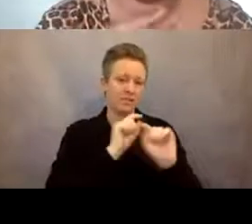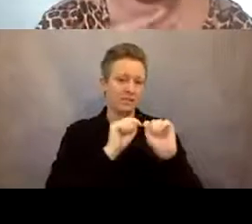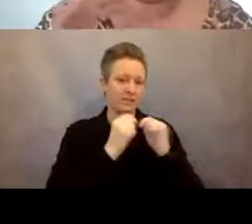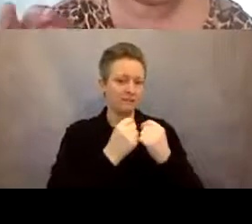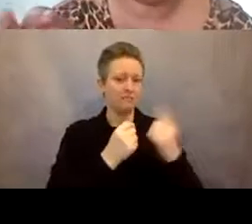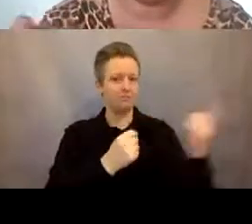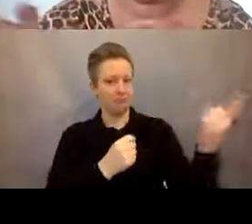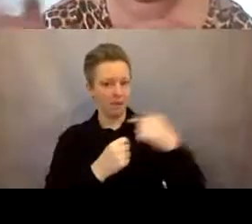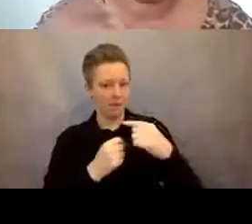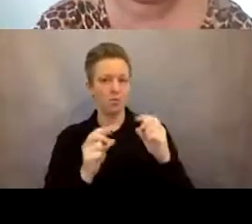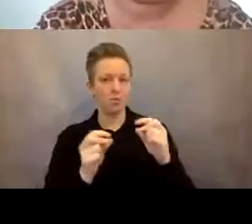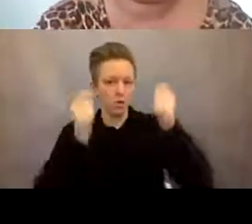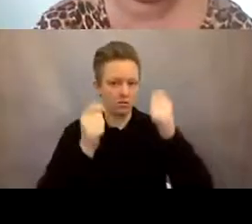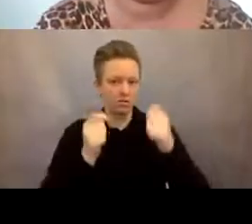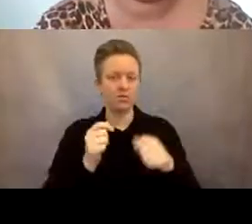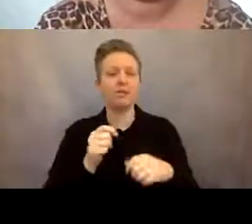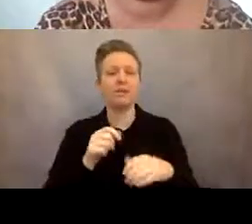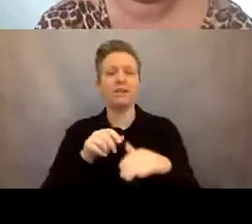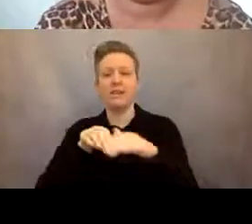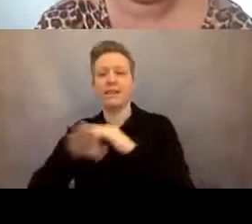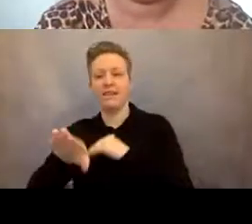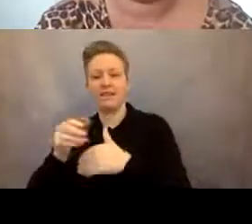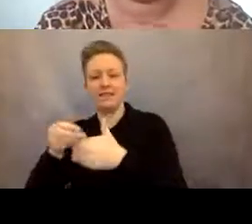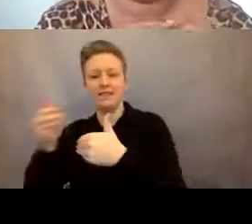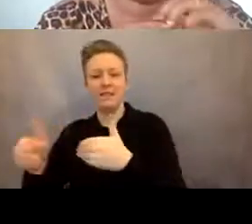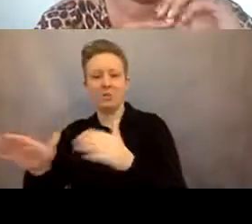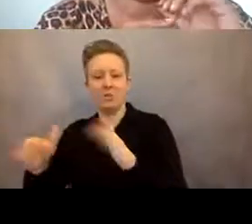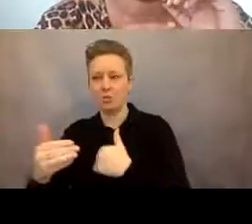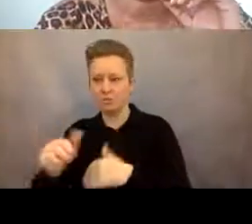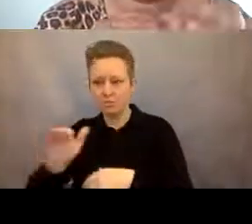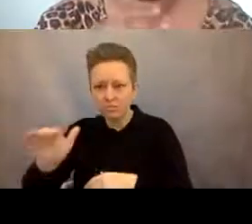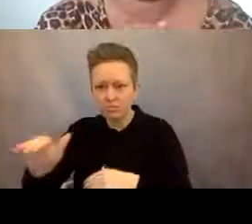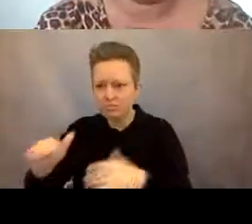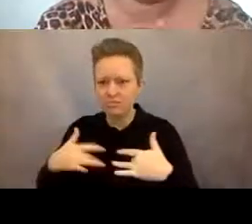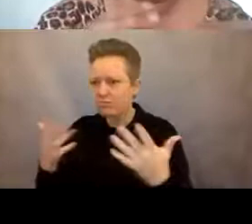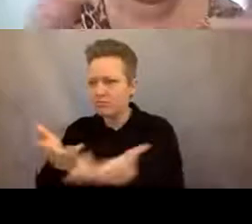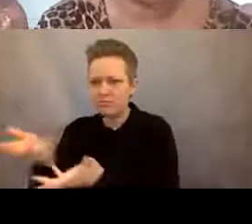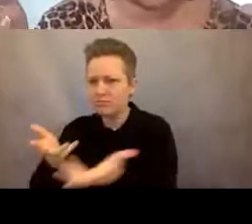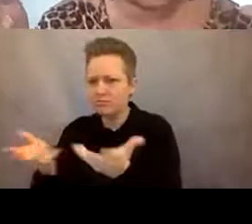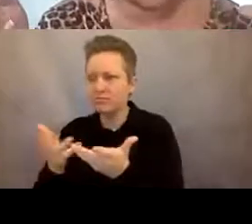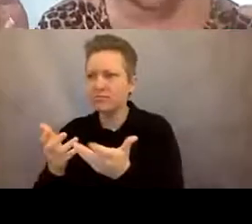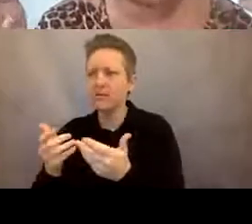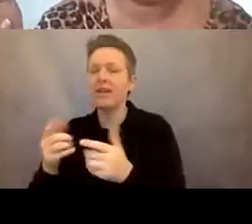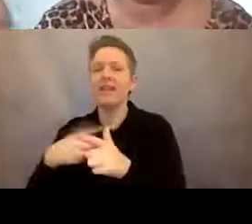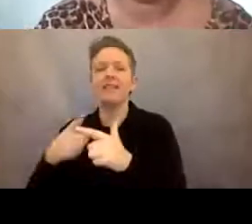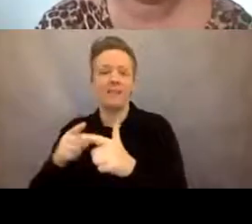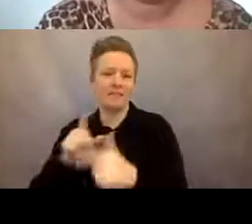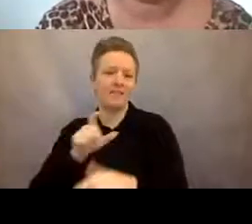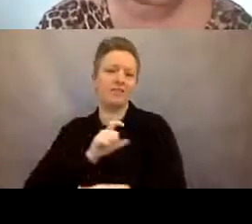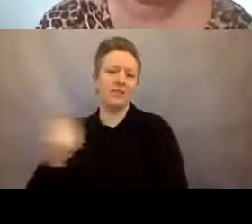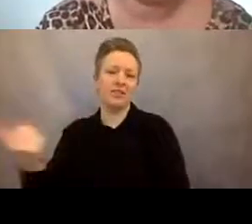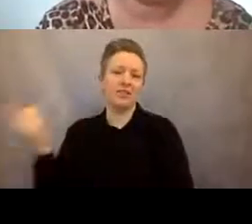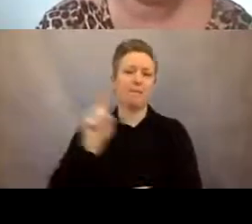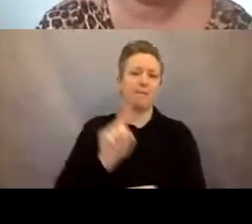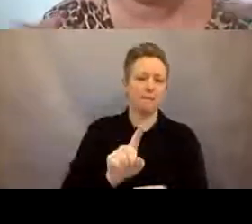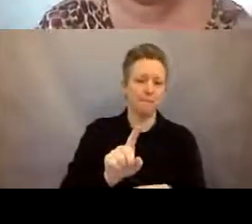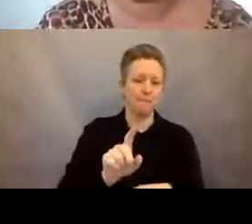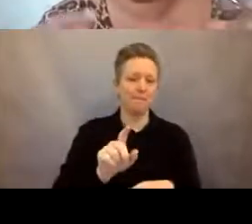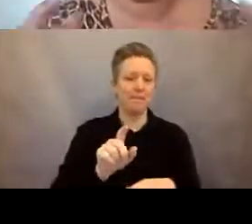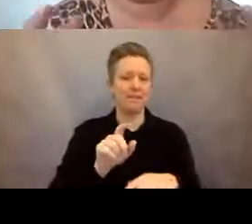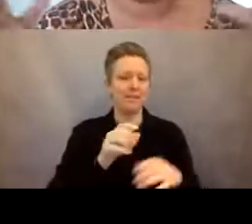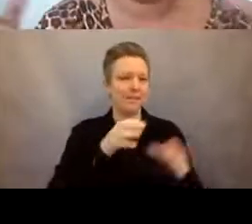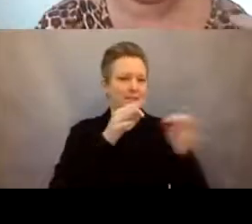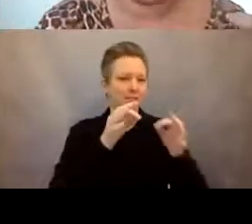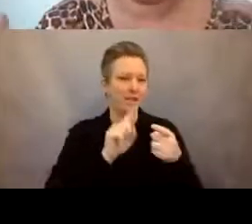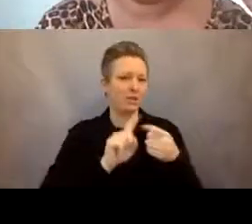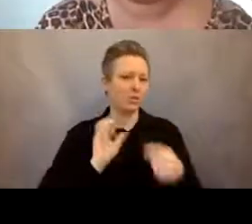next door, they handled it, they came back to us, and they sort of explained that the person assumed it was the bathroom.